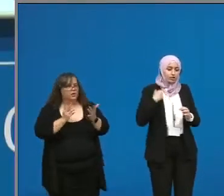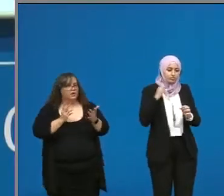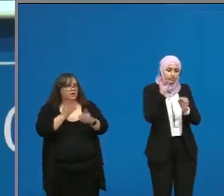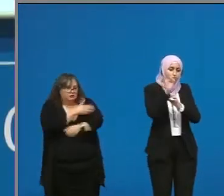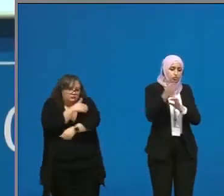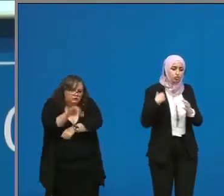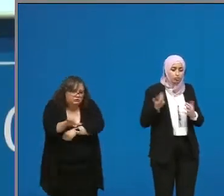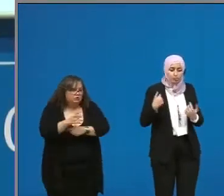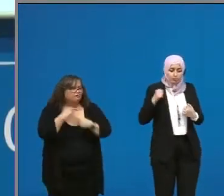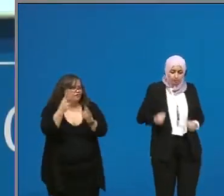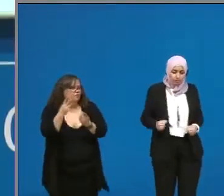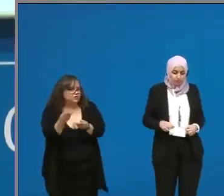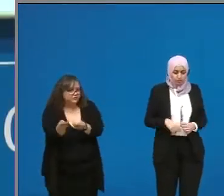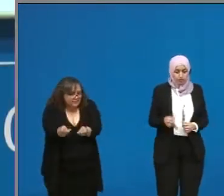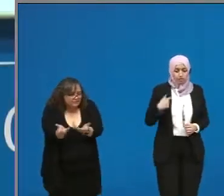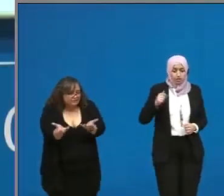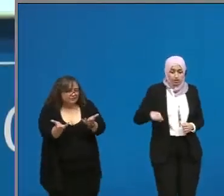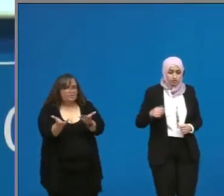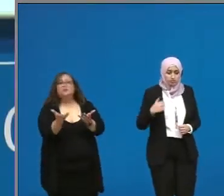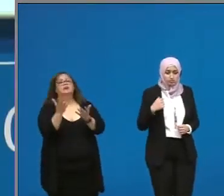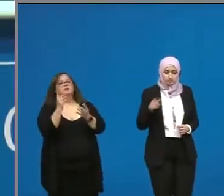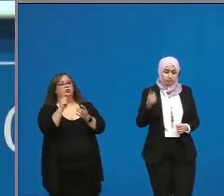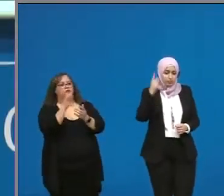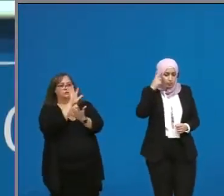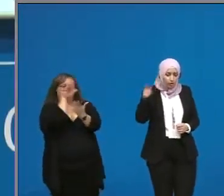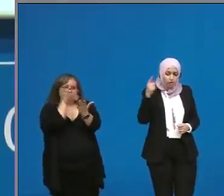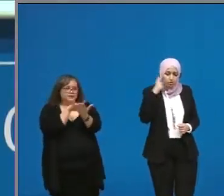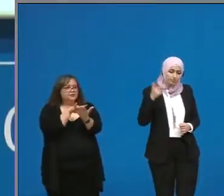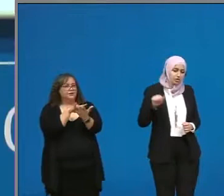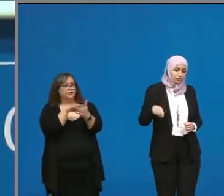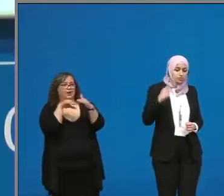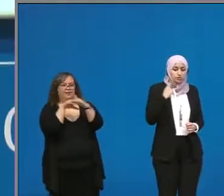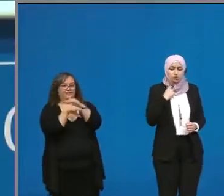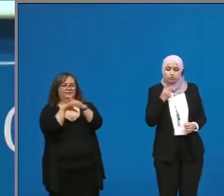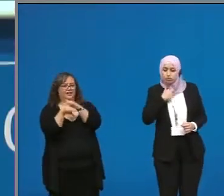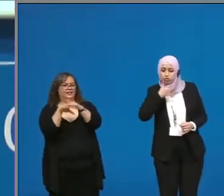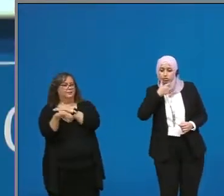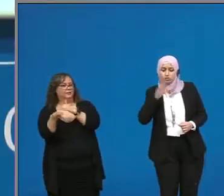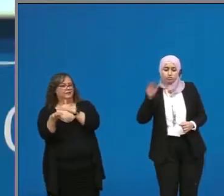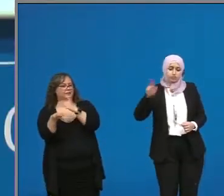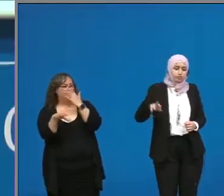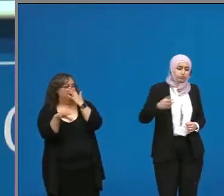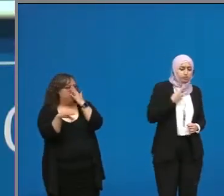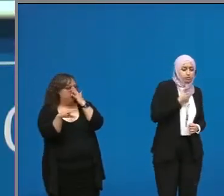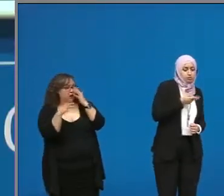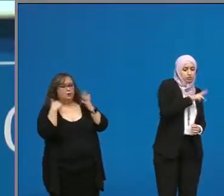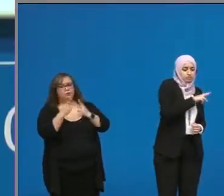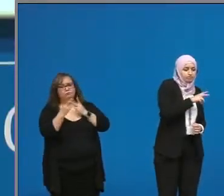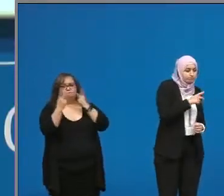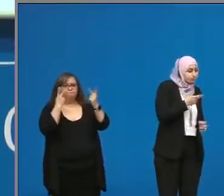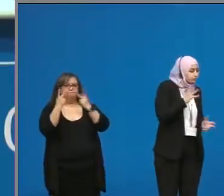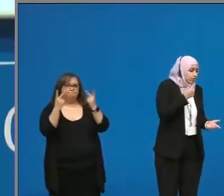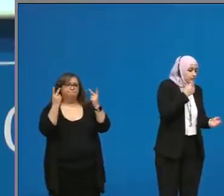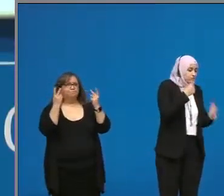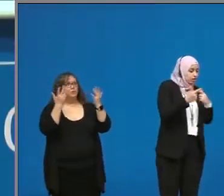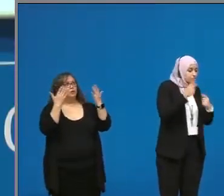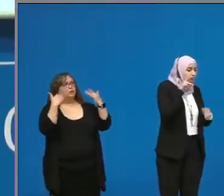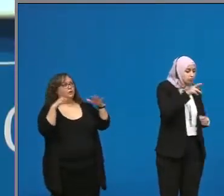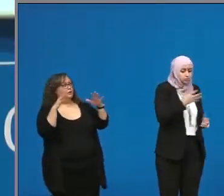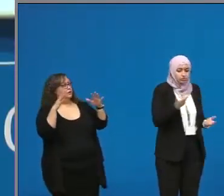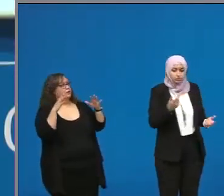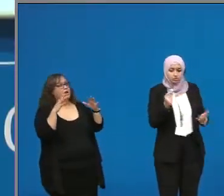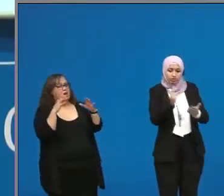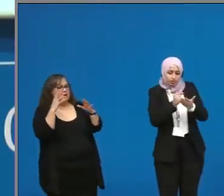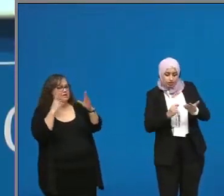must be at the heart of every accessibility decision that we start to take. We saw lots of good experiences of that